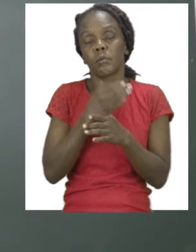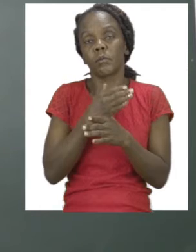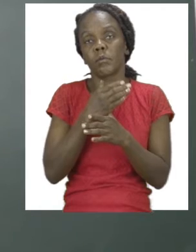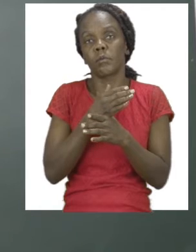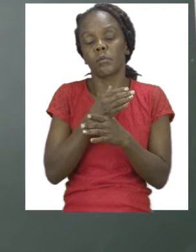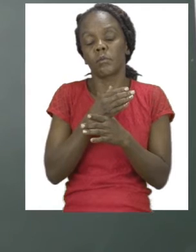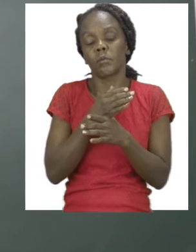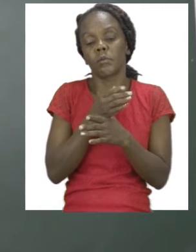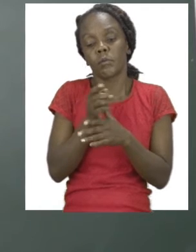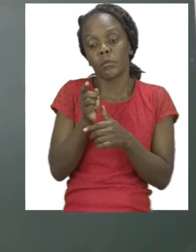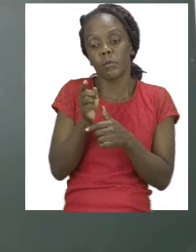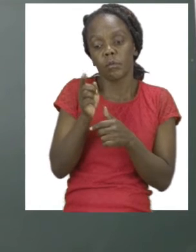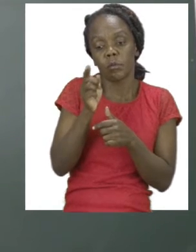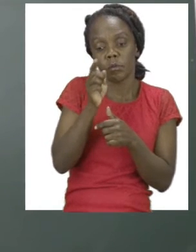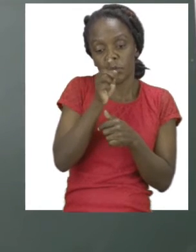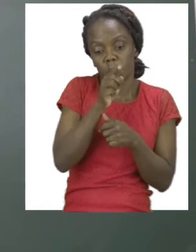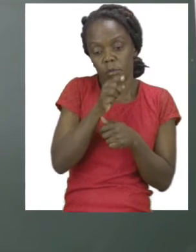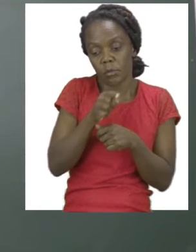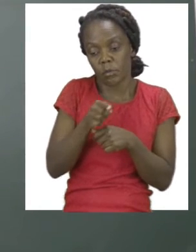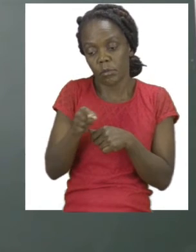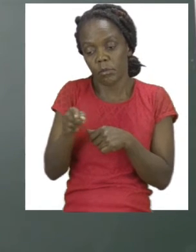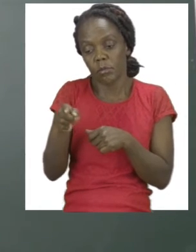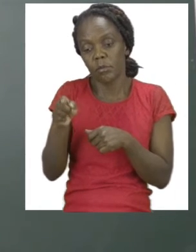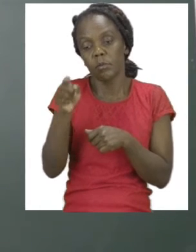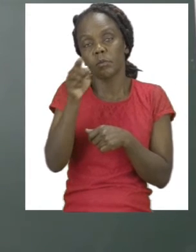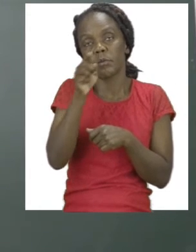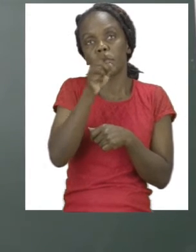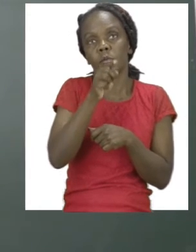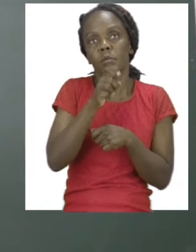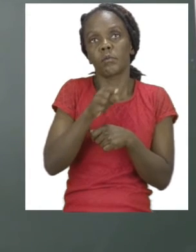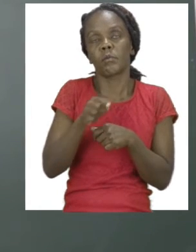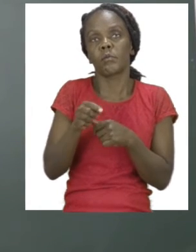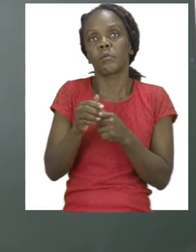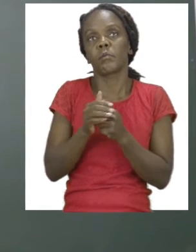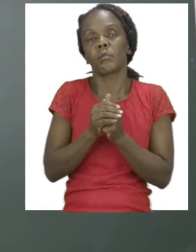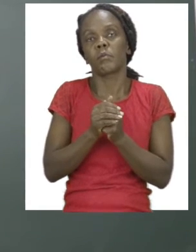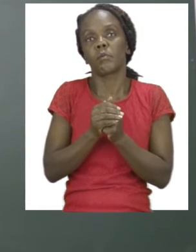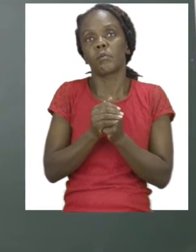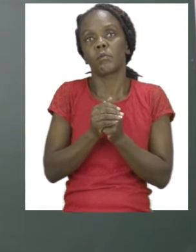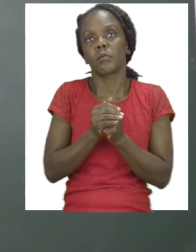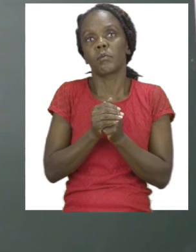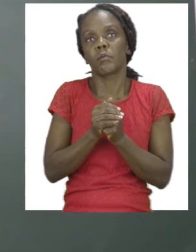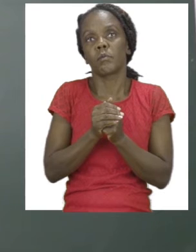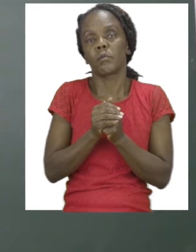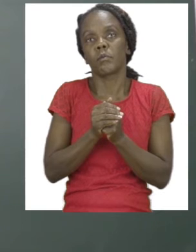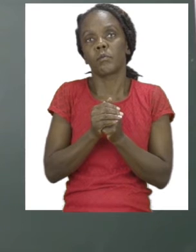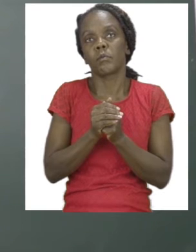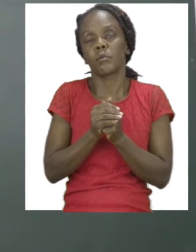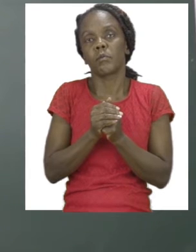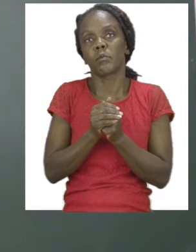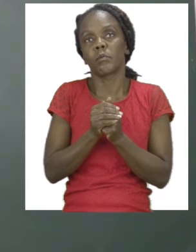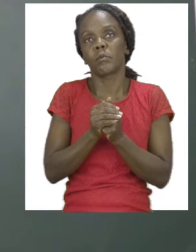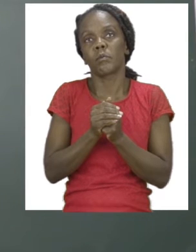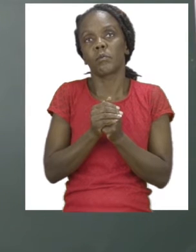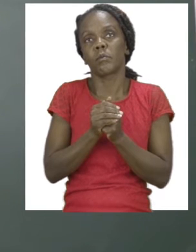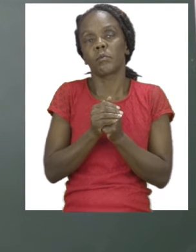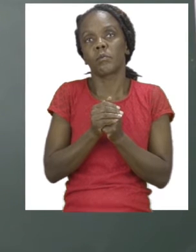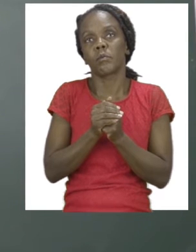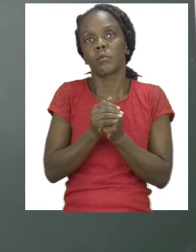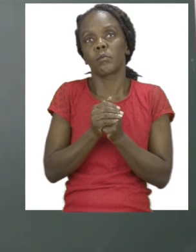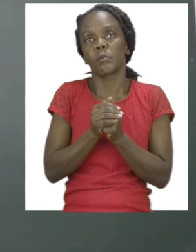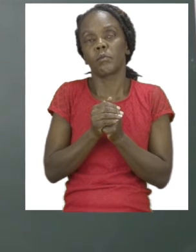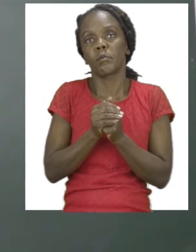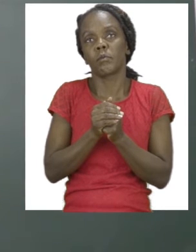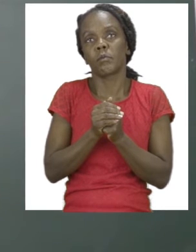empty glasses. Please take your time when you're doing this, and even if there's just a little bit of